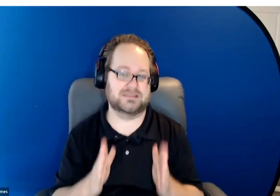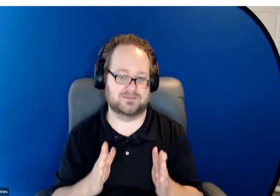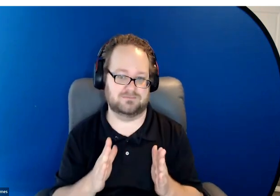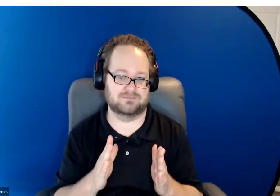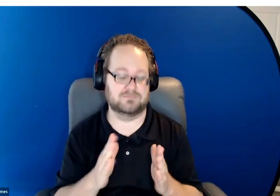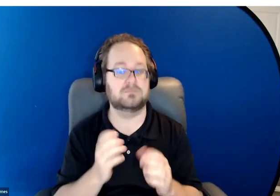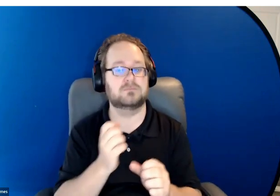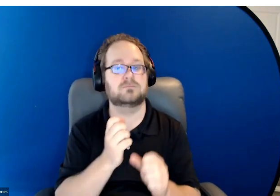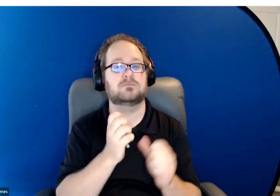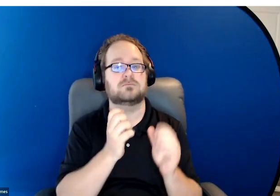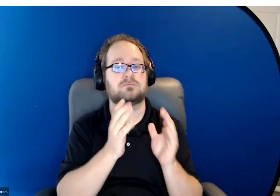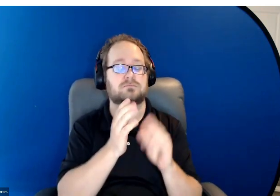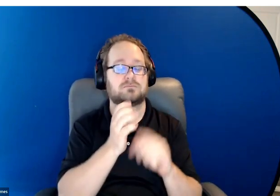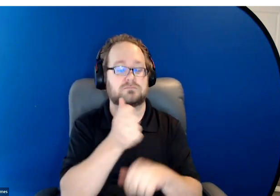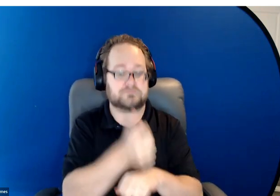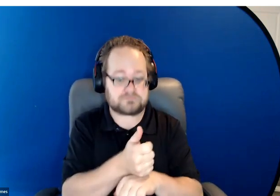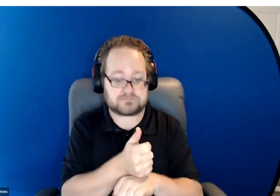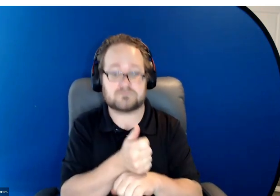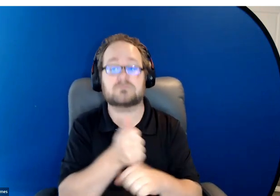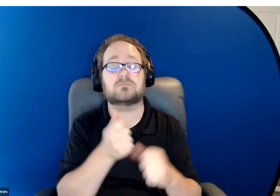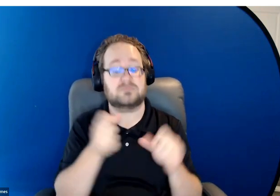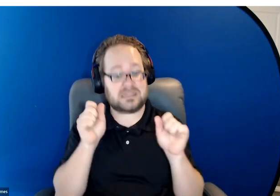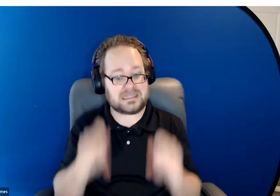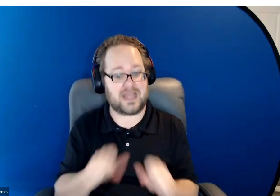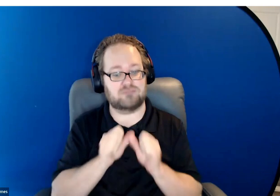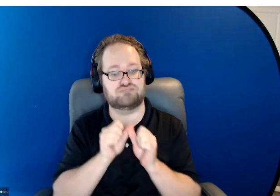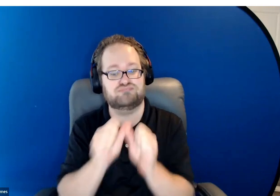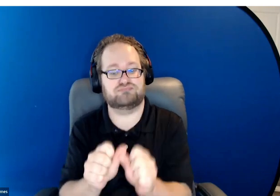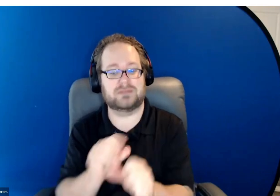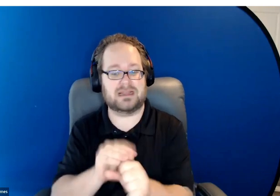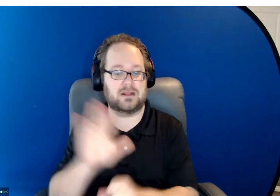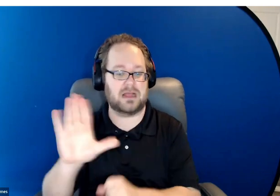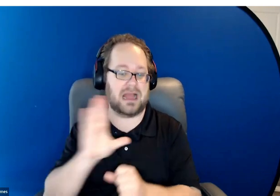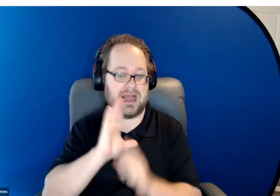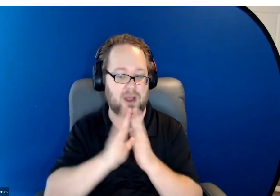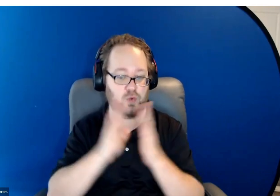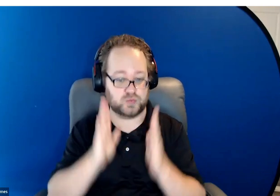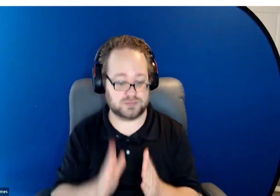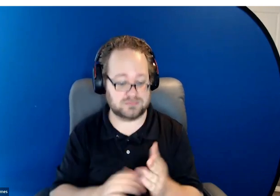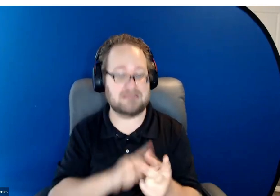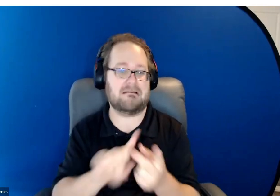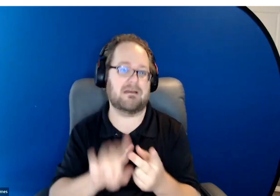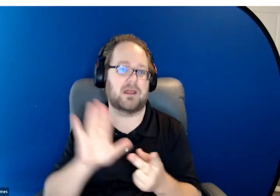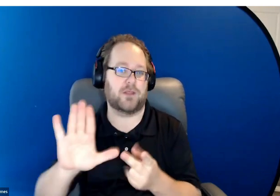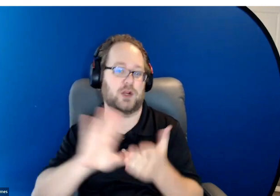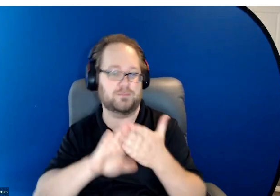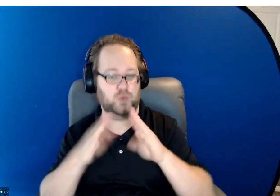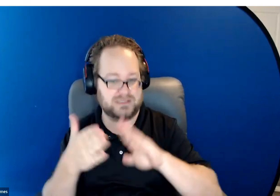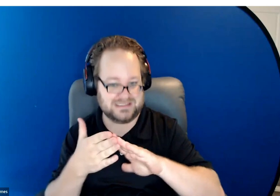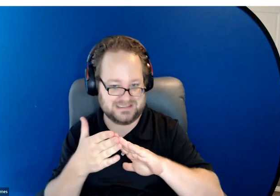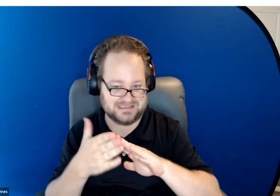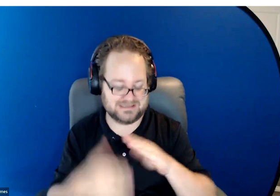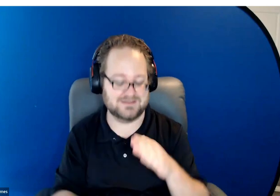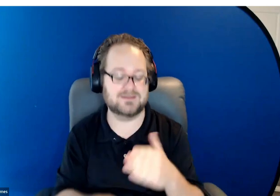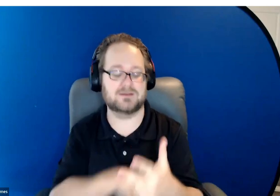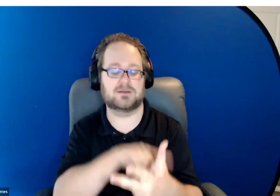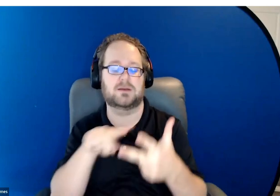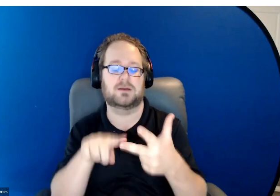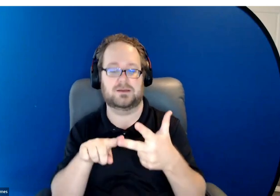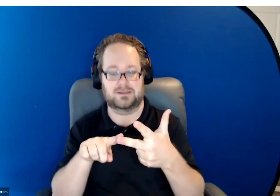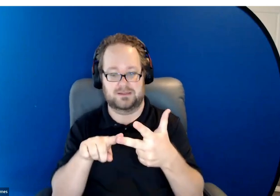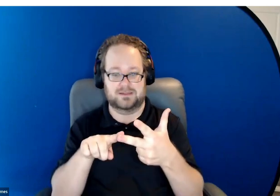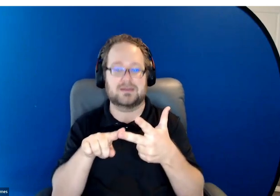can remain in their own homes and in their own communities. The third domain addresses how